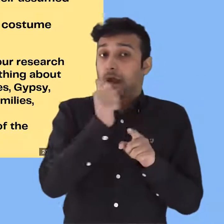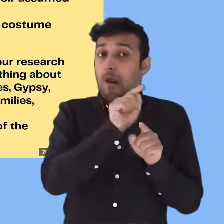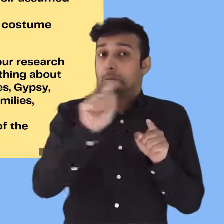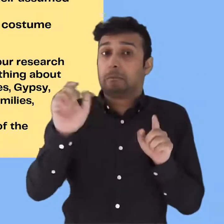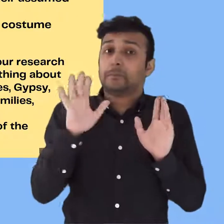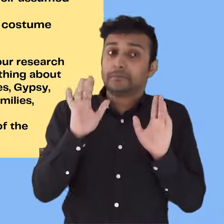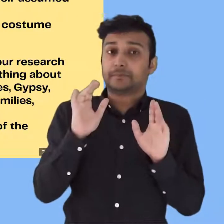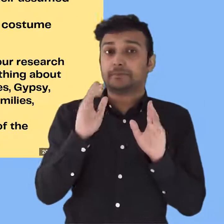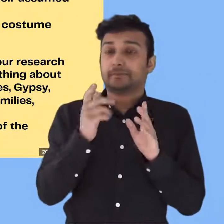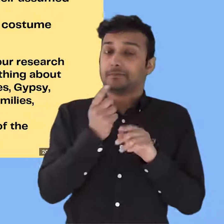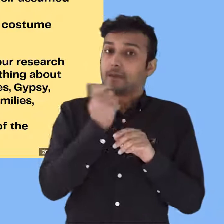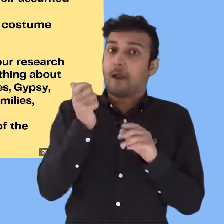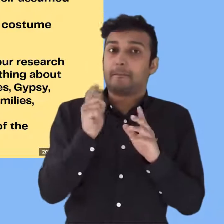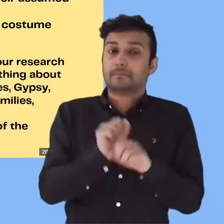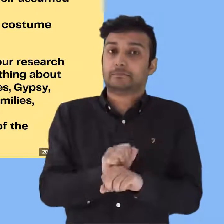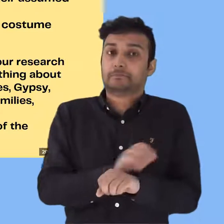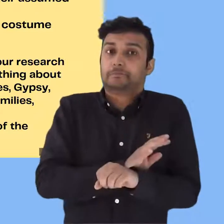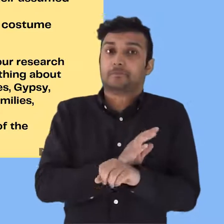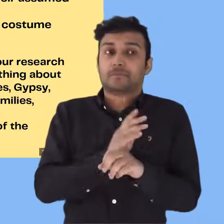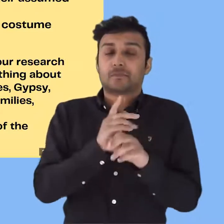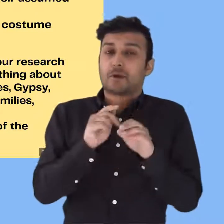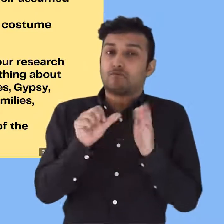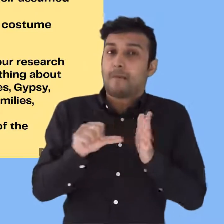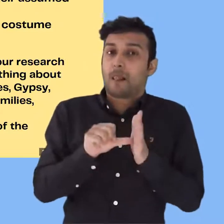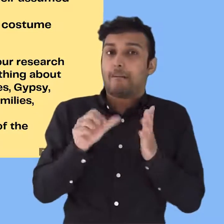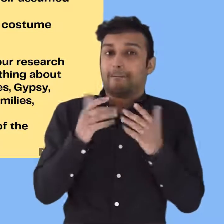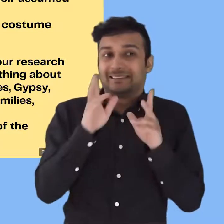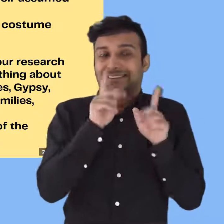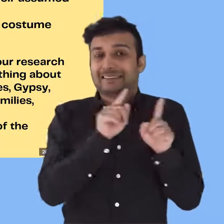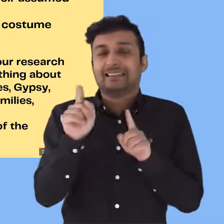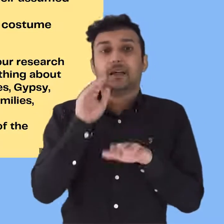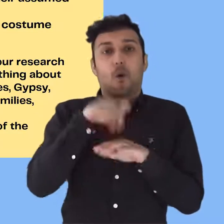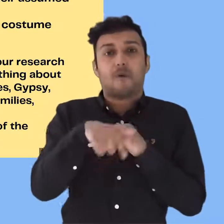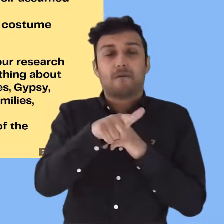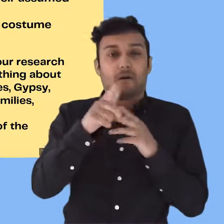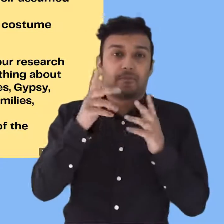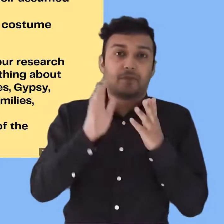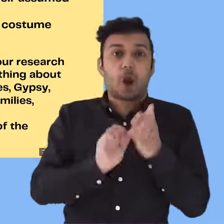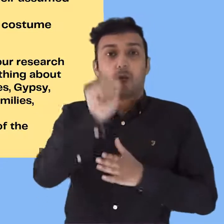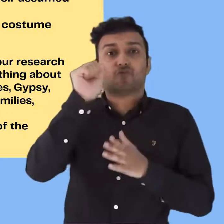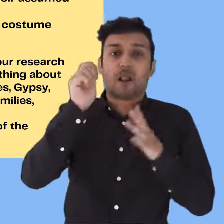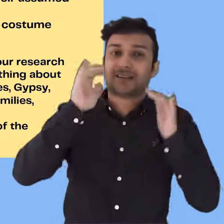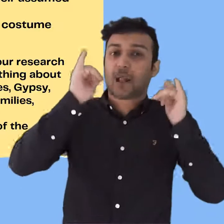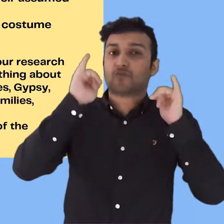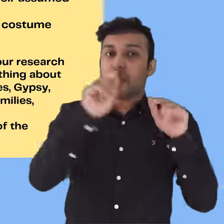about cultural celebrations, and sometimes I